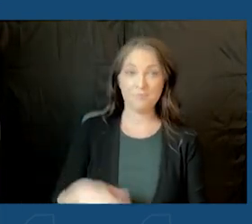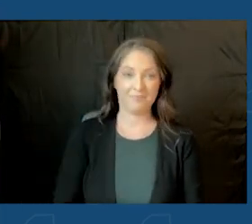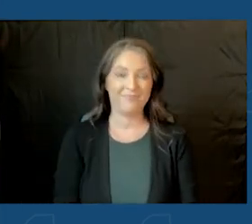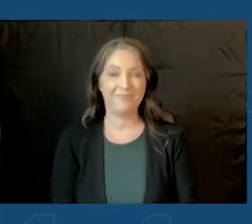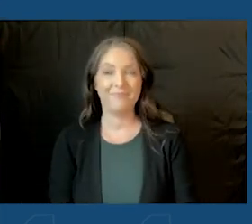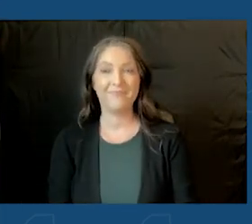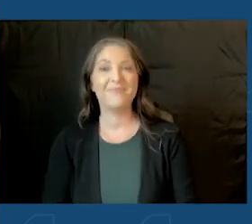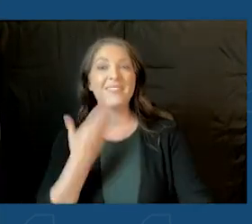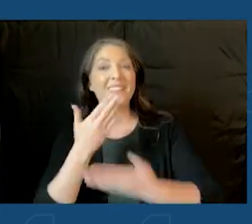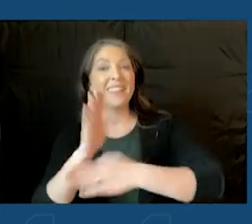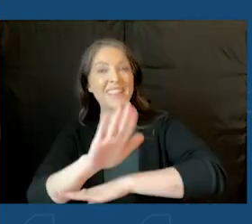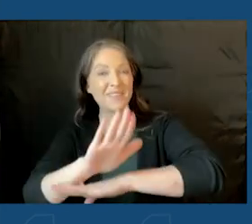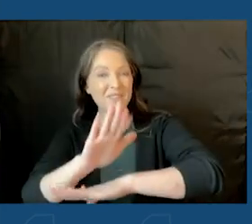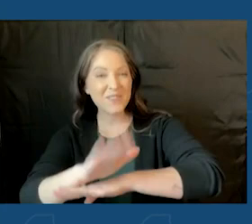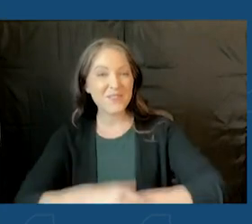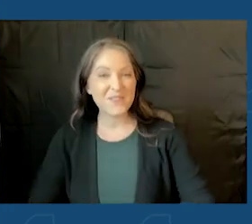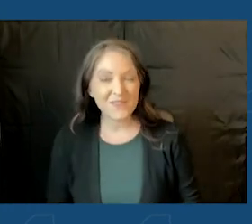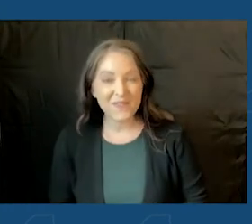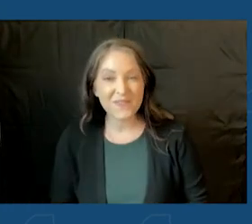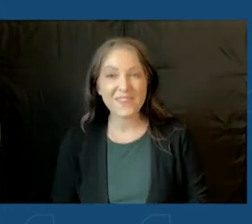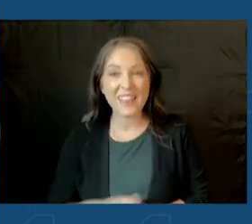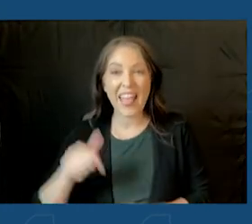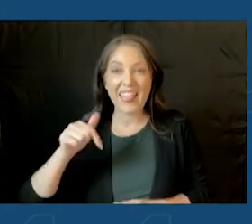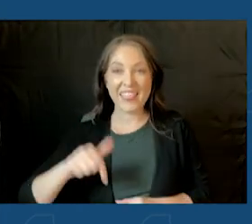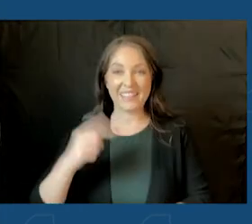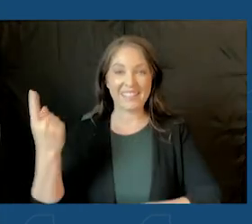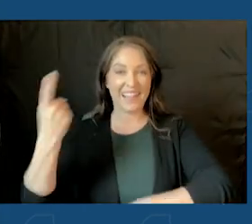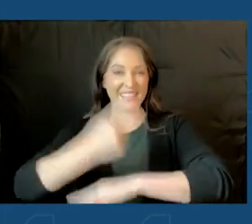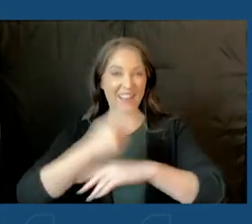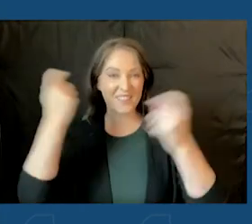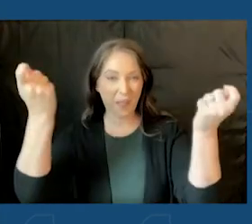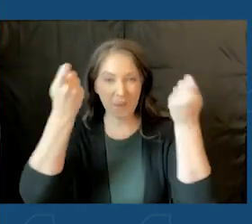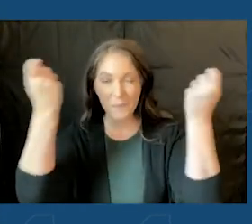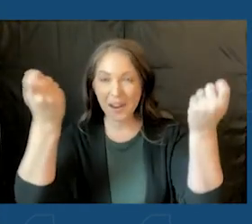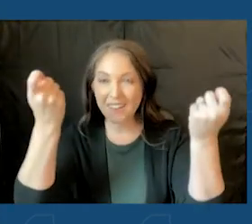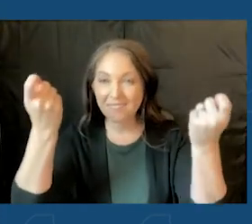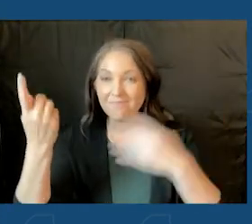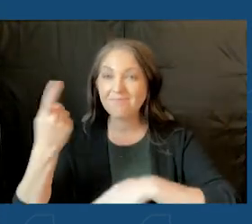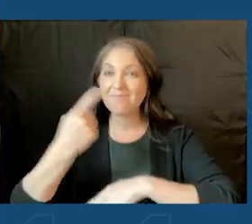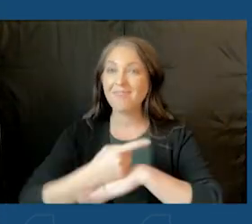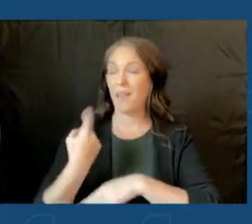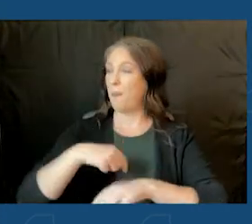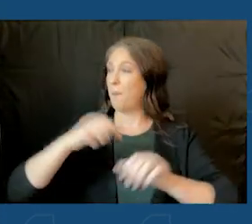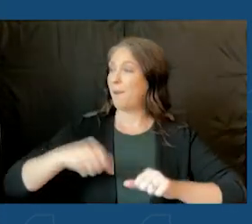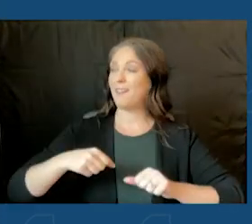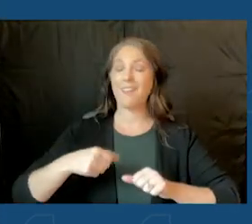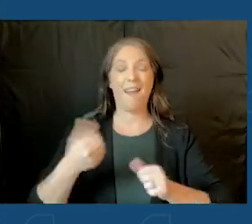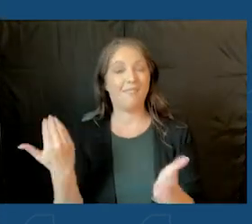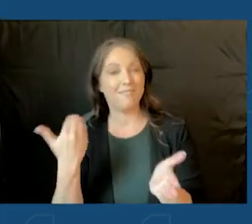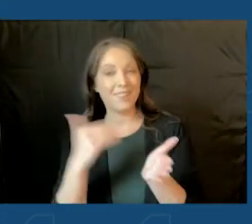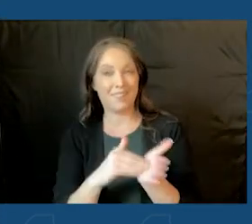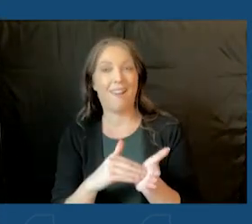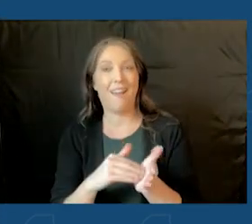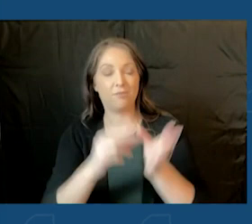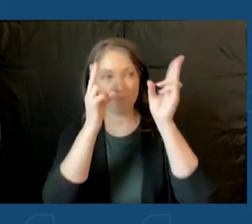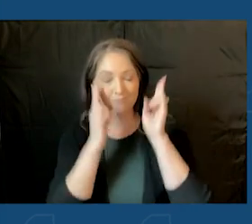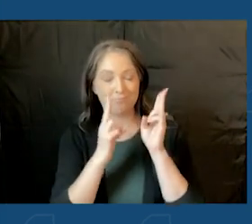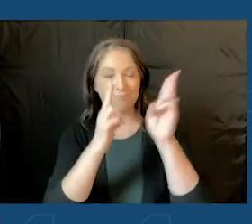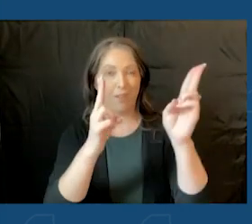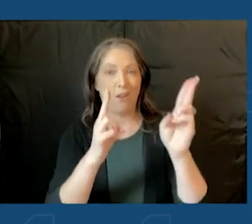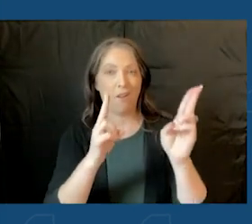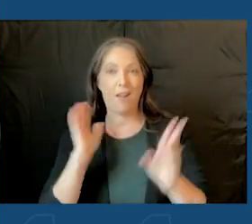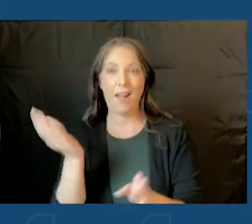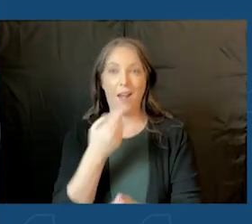Good afternoon. This is a day of celebration, a day when we can once again honor our